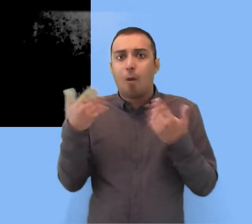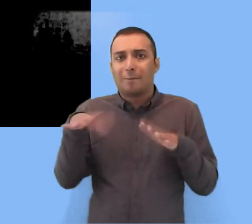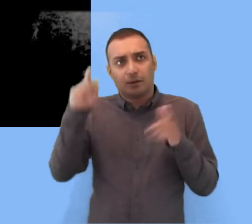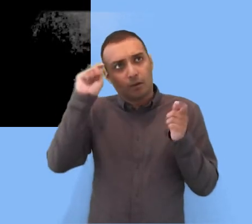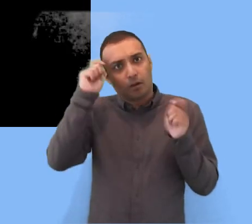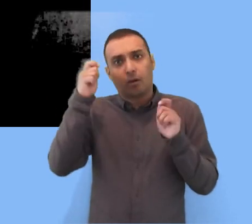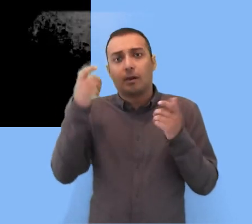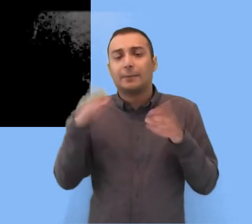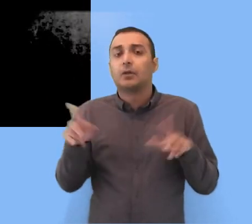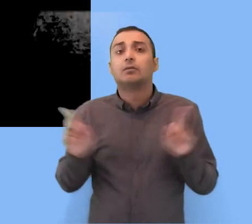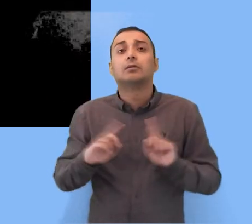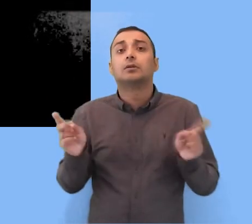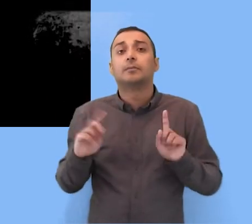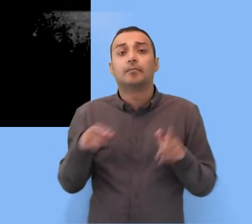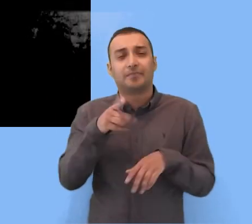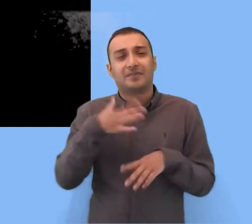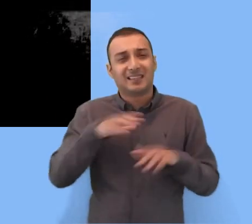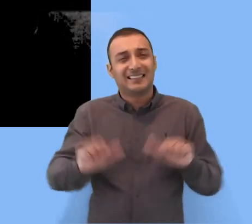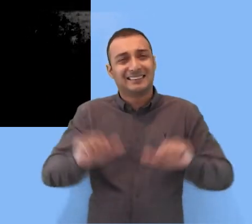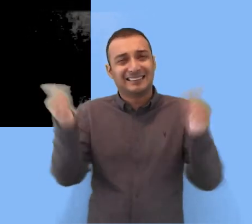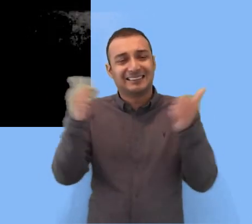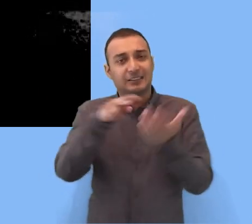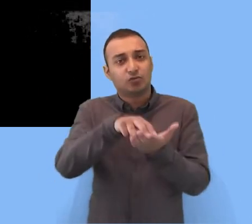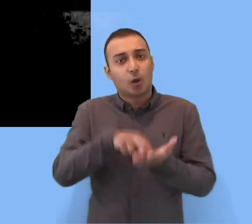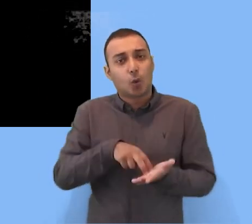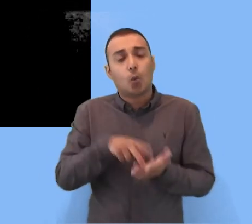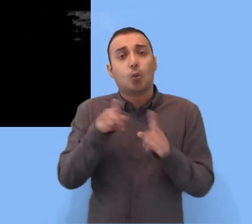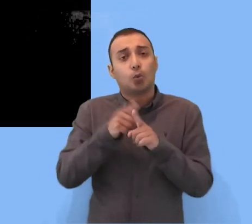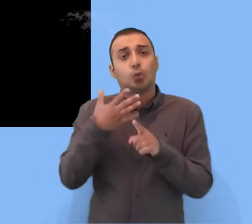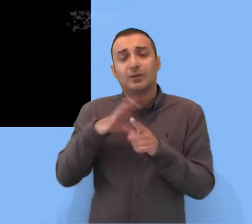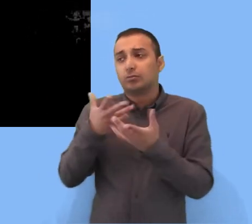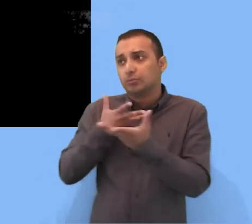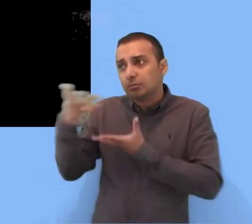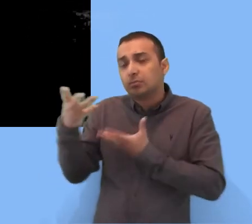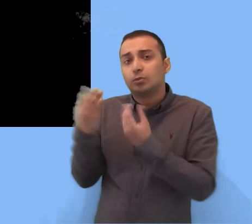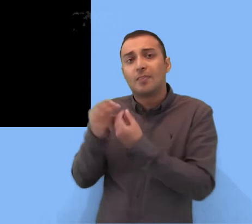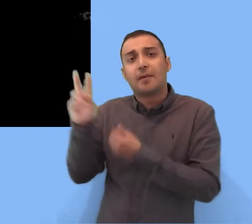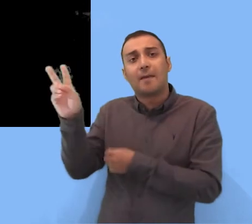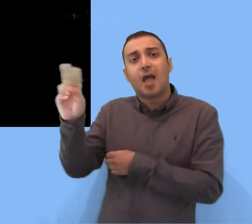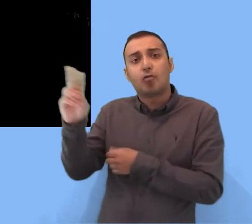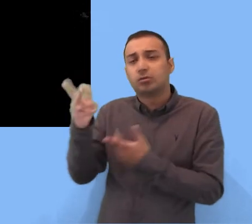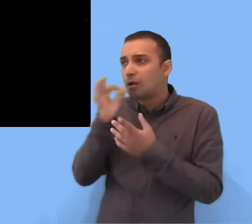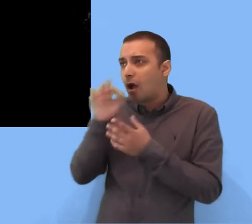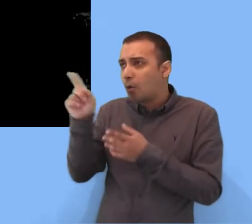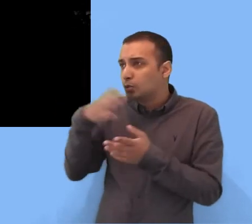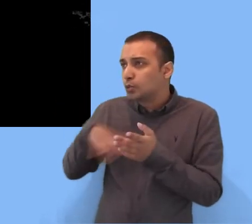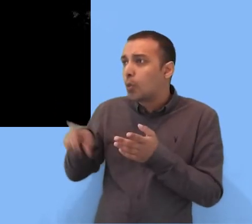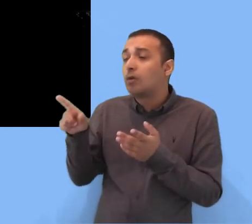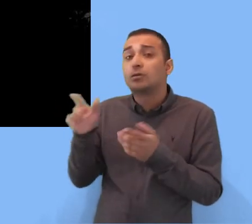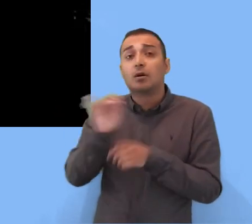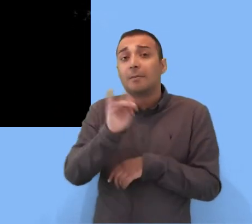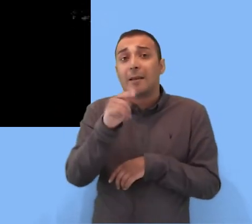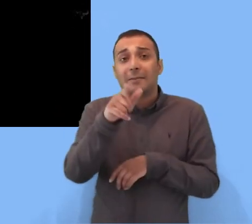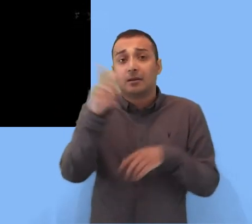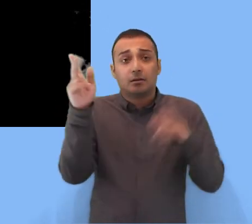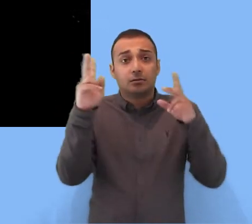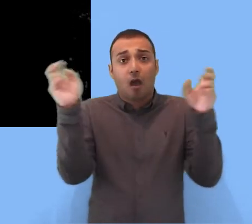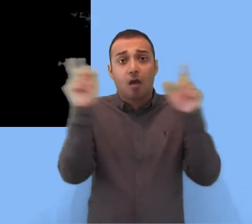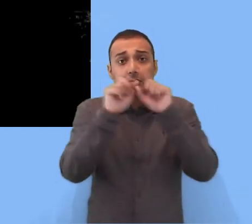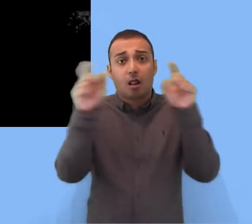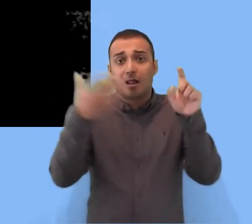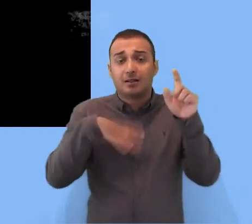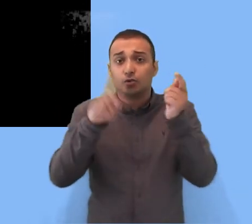parents about what they want. Sometimes it's just a matter of changing a title. Tom's heard me say this before, but I worked with a